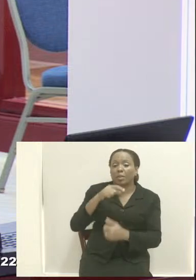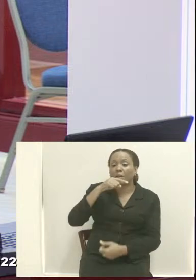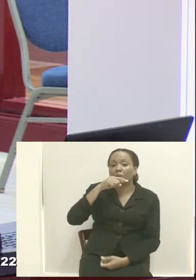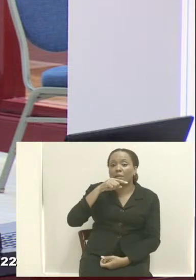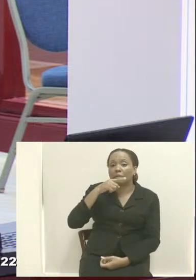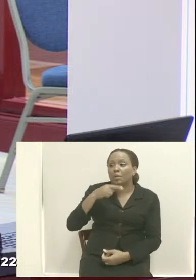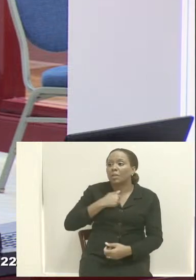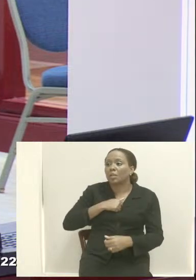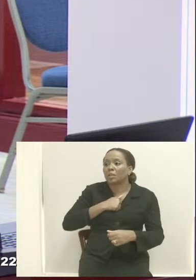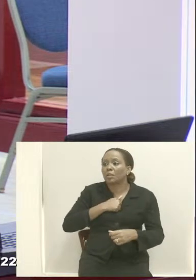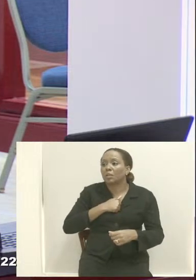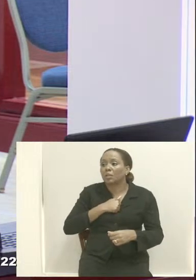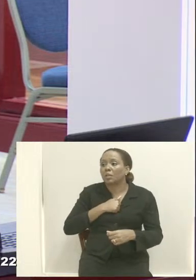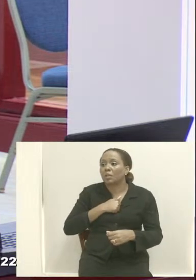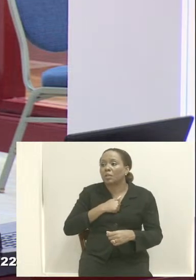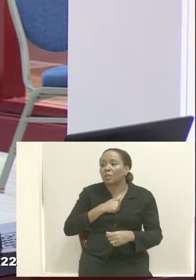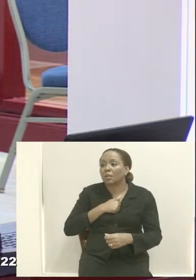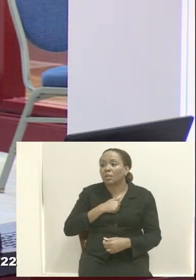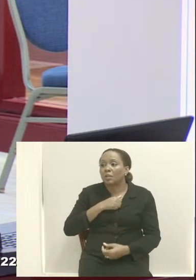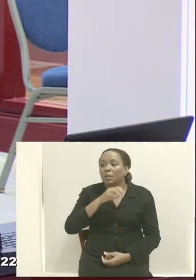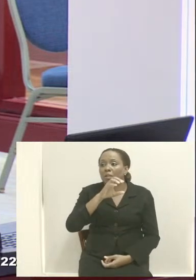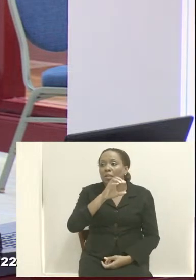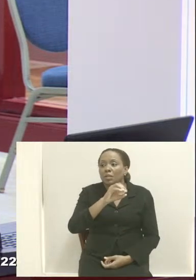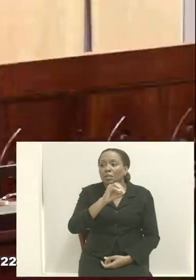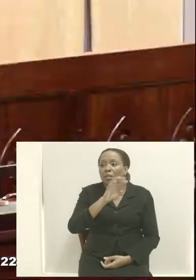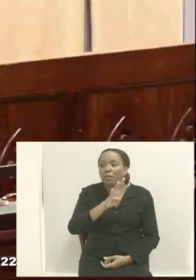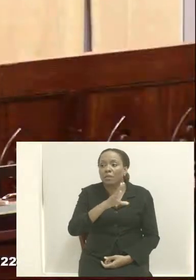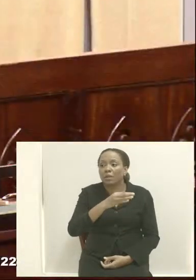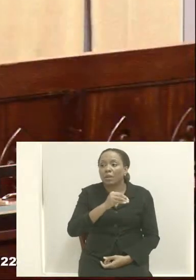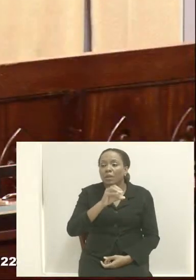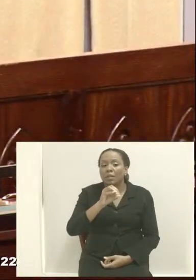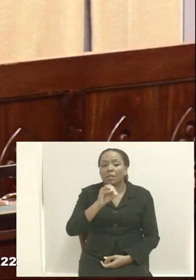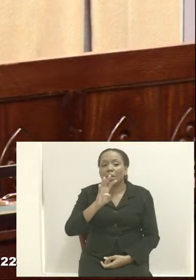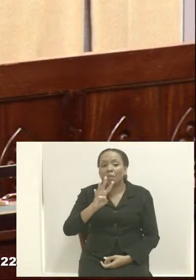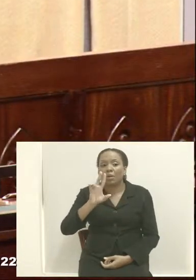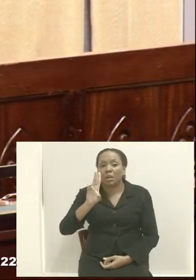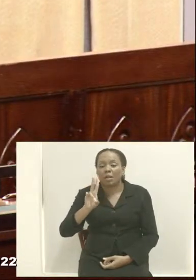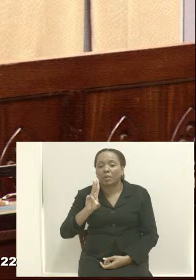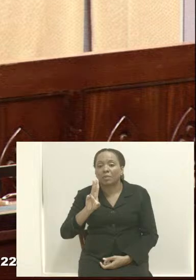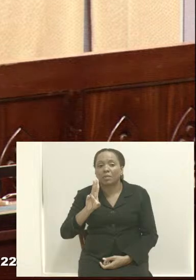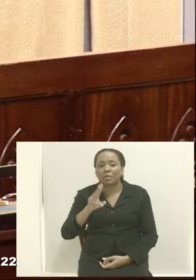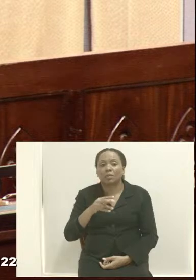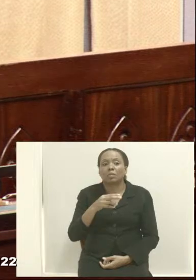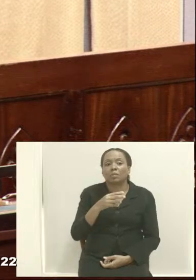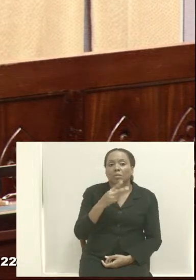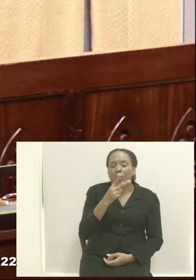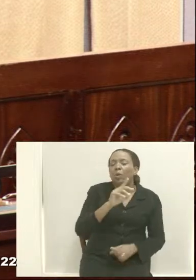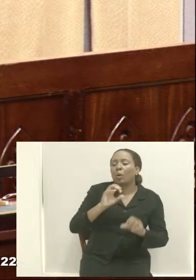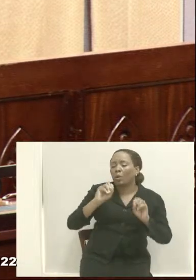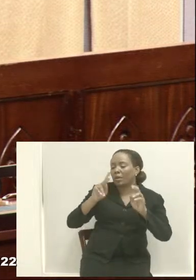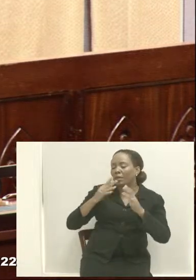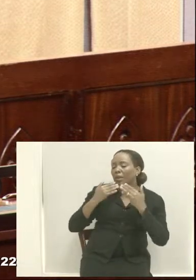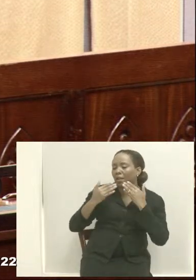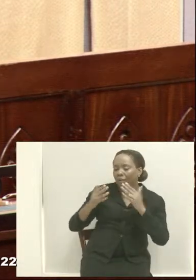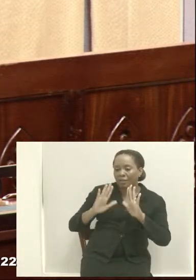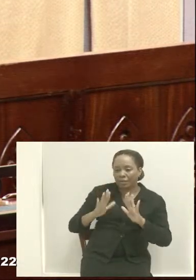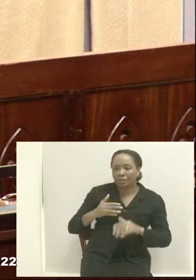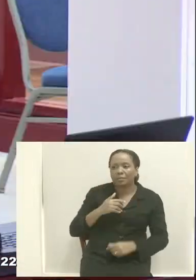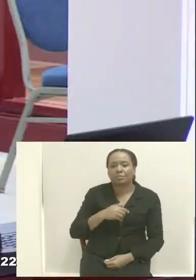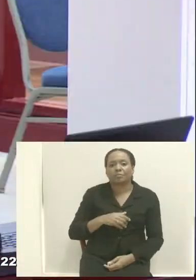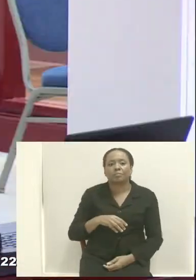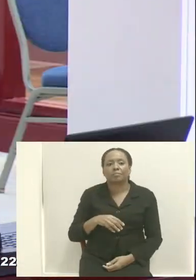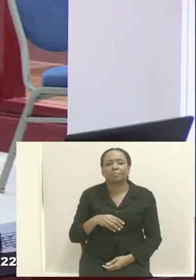and 047. There were two sub-programs. Okay, thank you for that clarification. So yes, under the Public Sector Smart Energy Program, we would